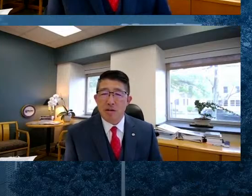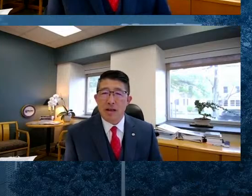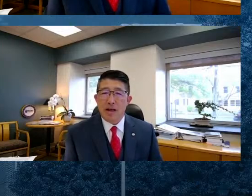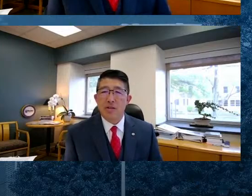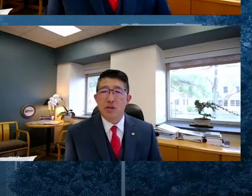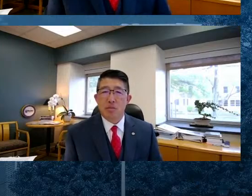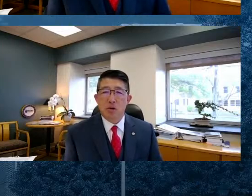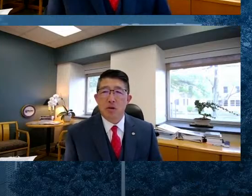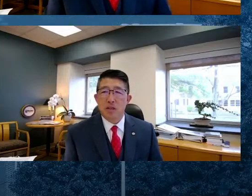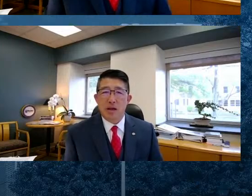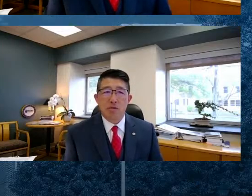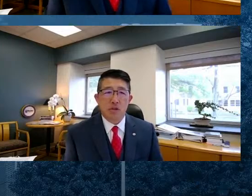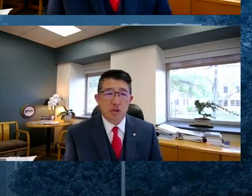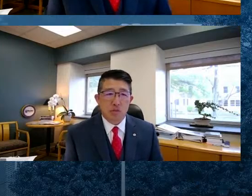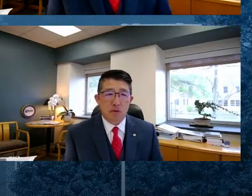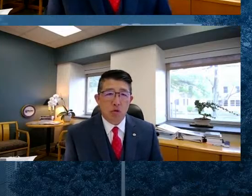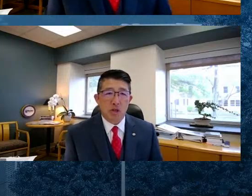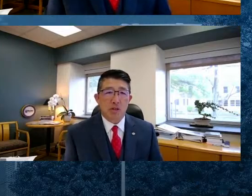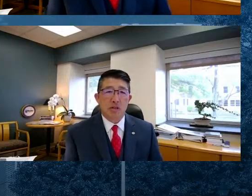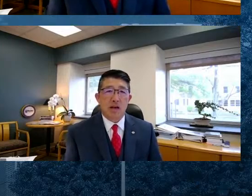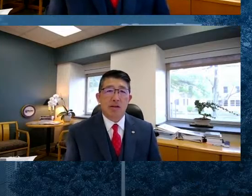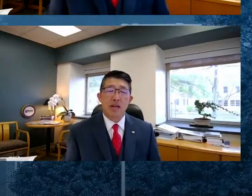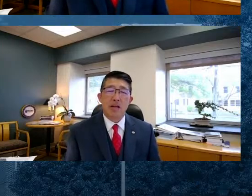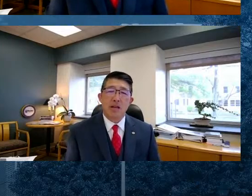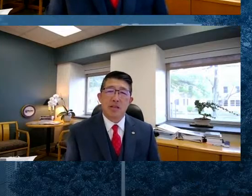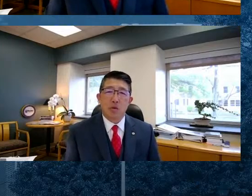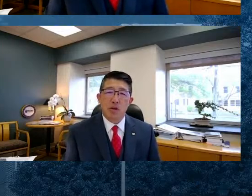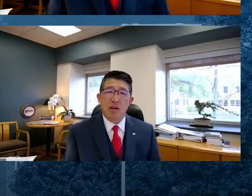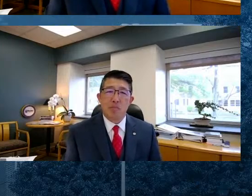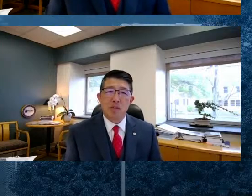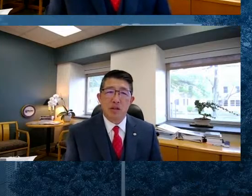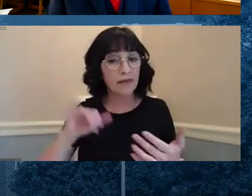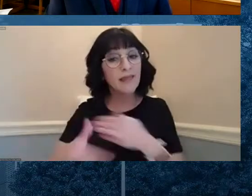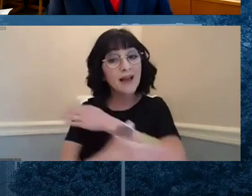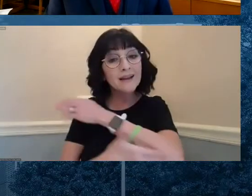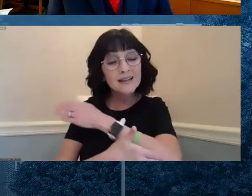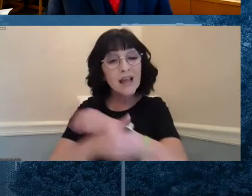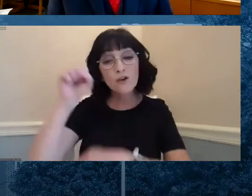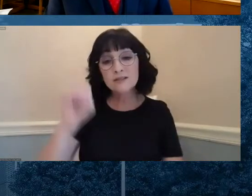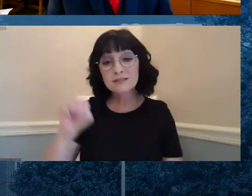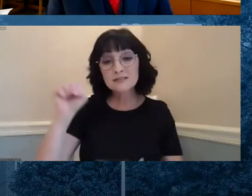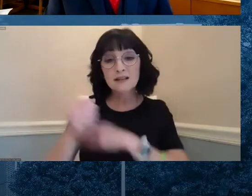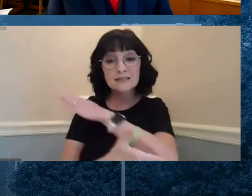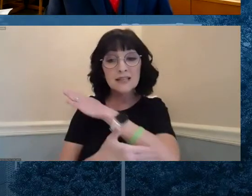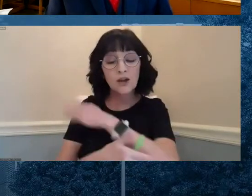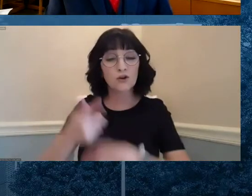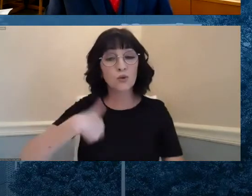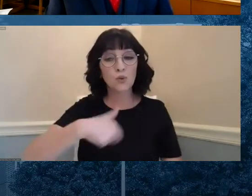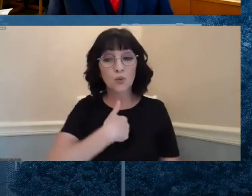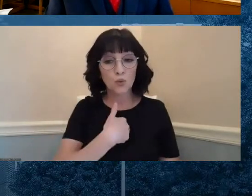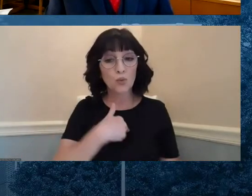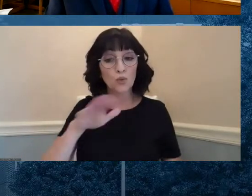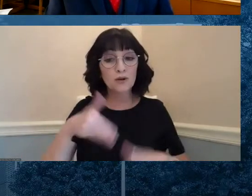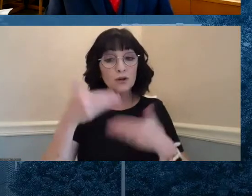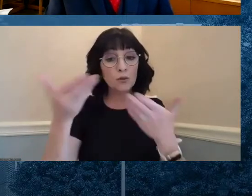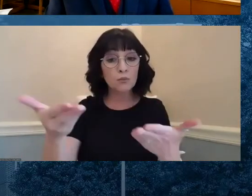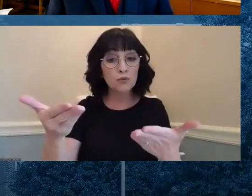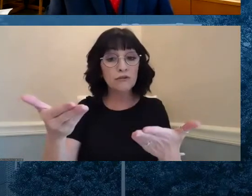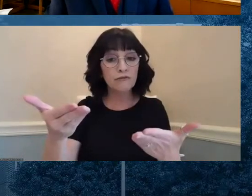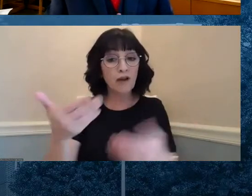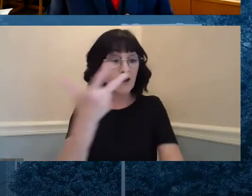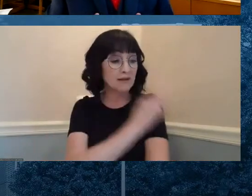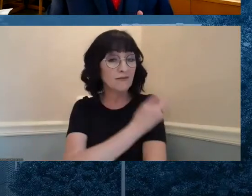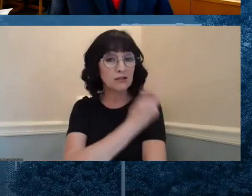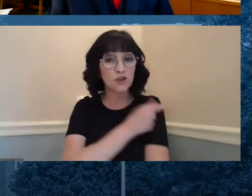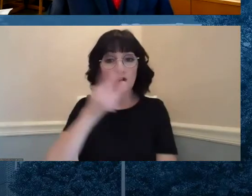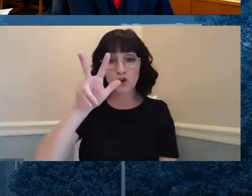Sussex County as the community's health system for Sussex County is that we have been delivering vaccines. We've delivered 35,000